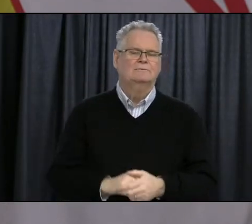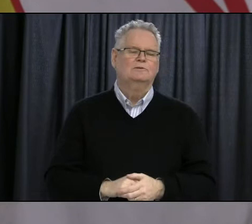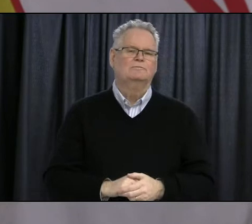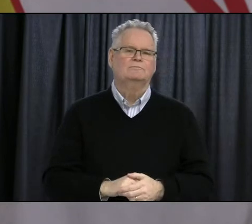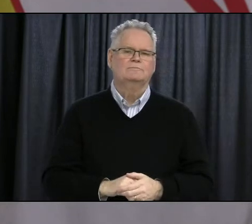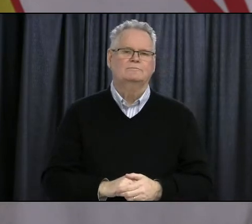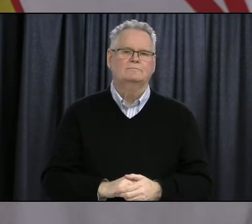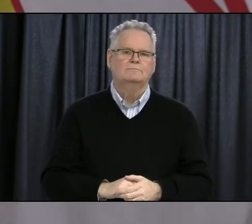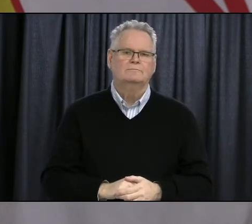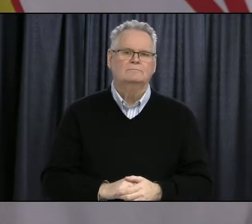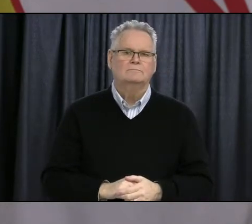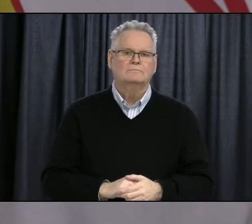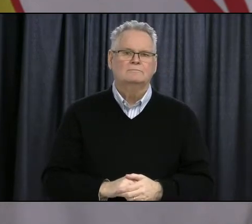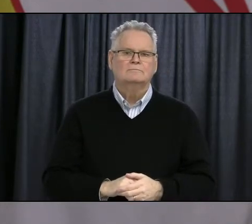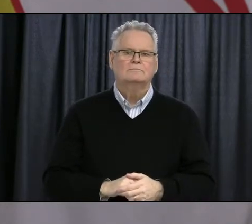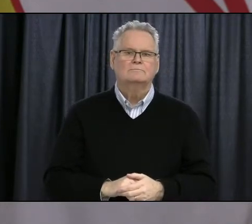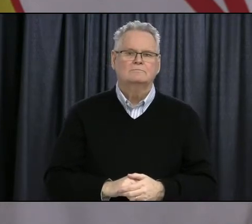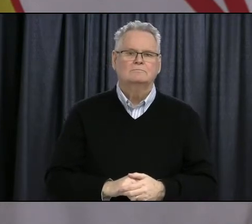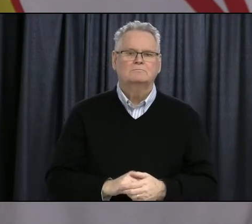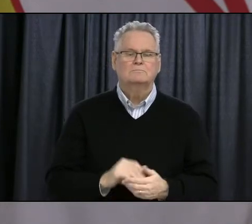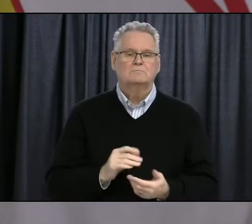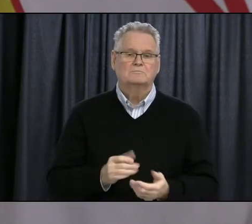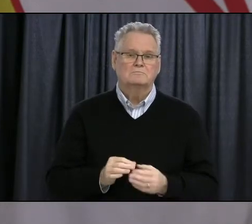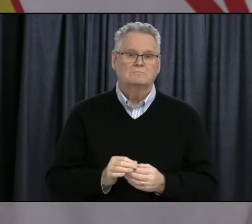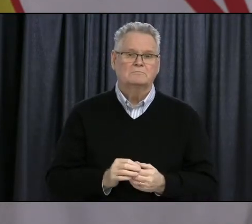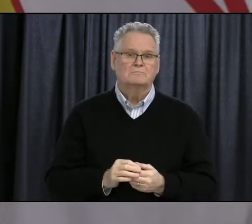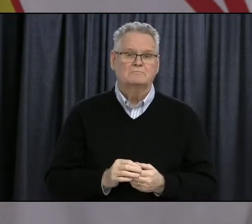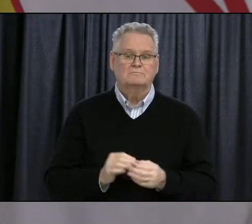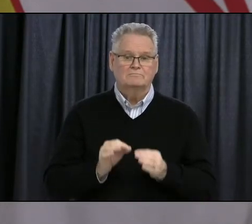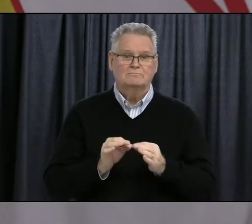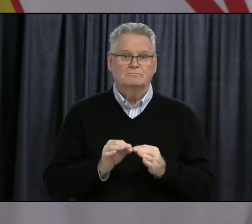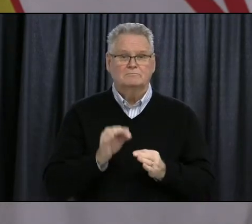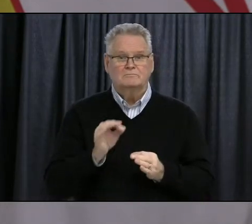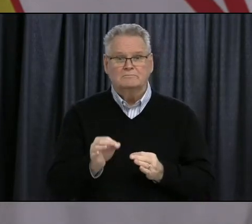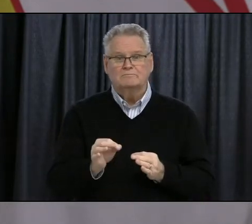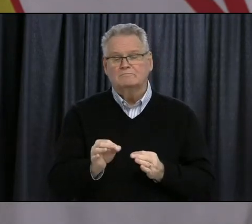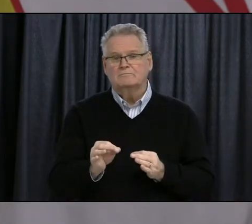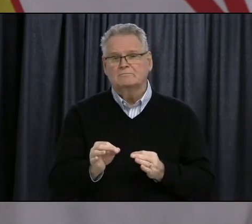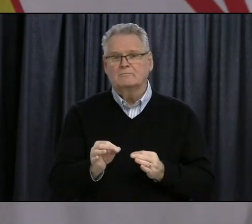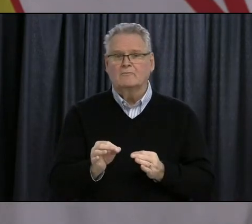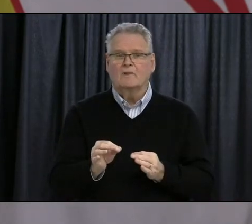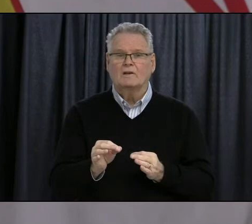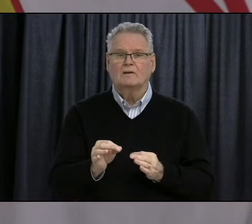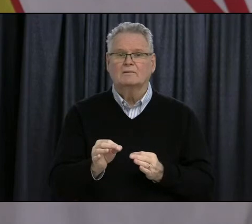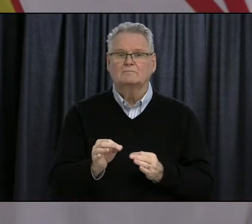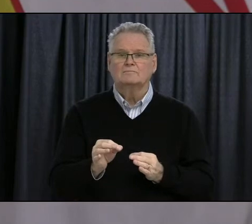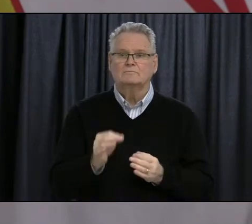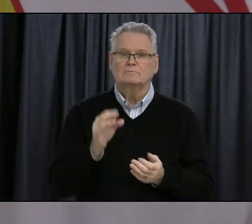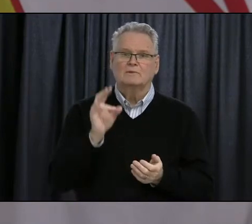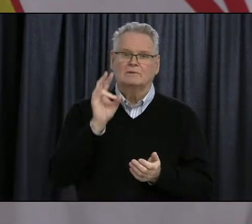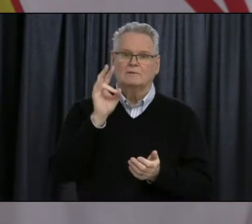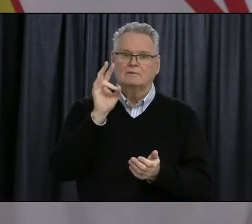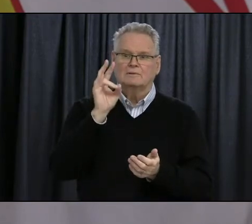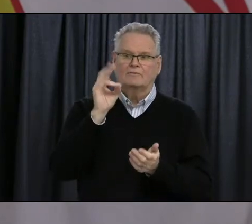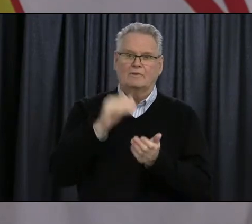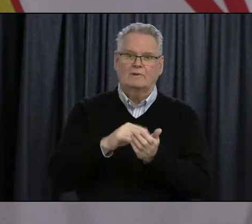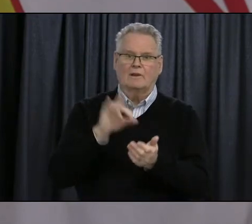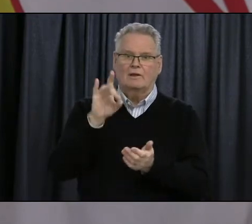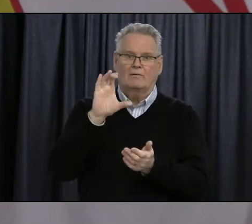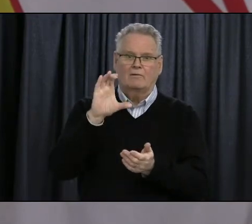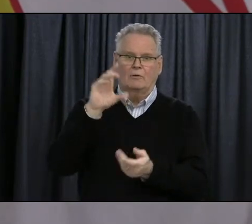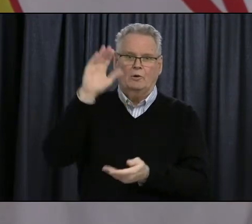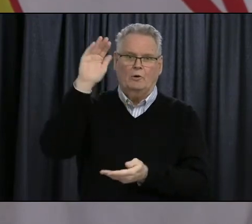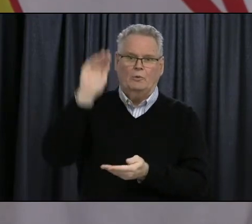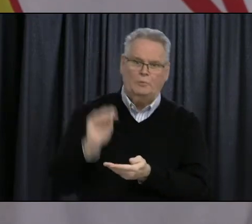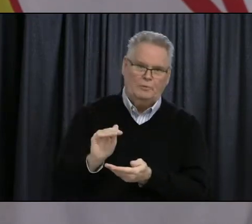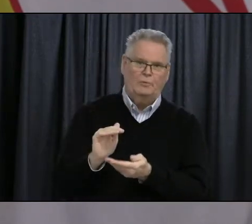We anticipate a delay for 8 trays of vaccine, or about 7,800 doses. It will not reduce the overall amount of